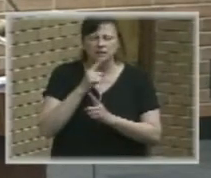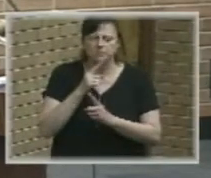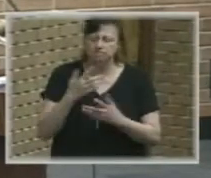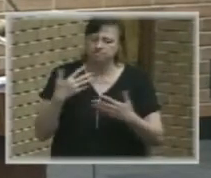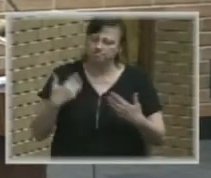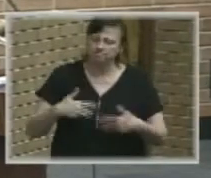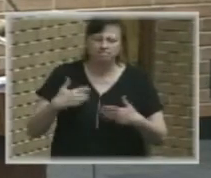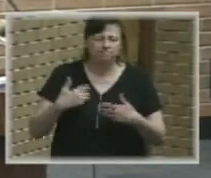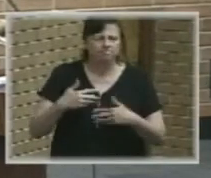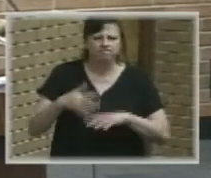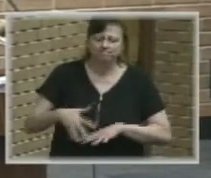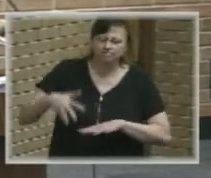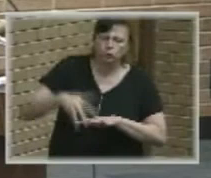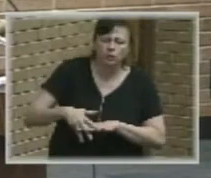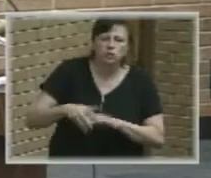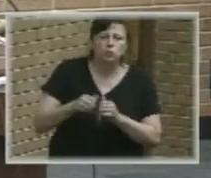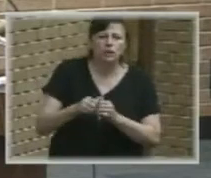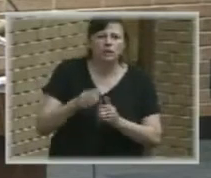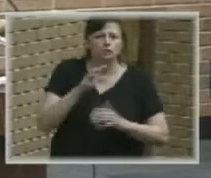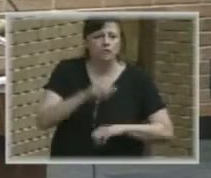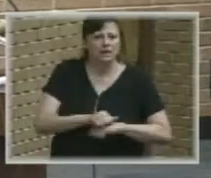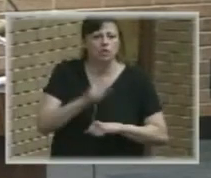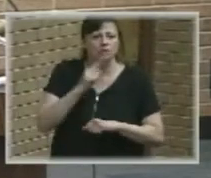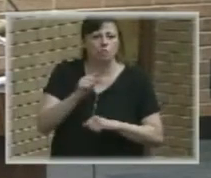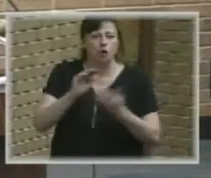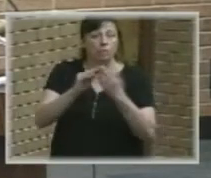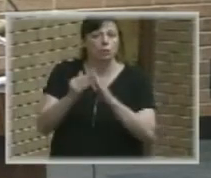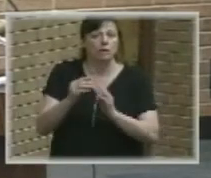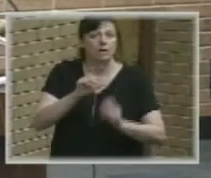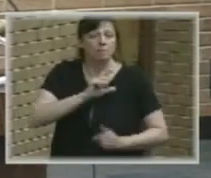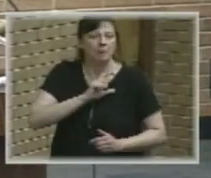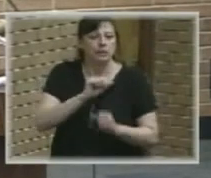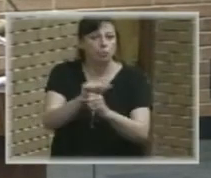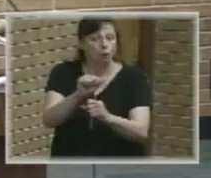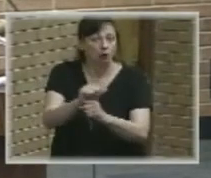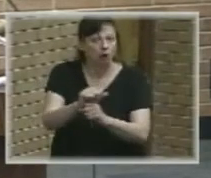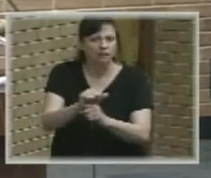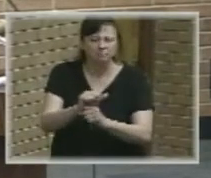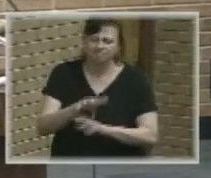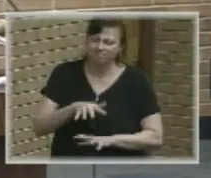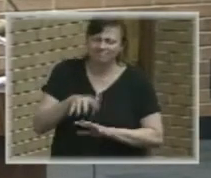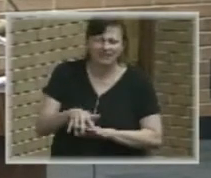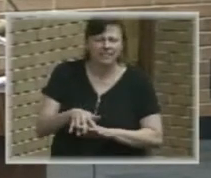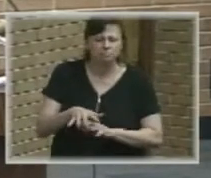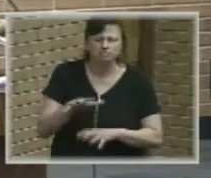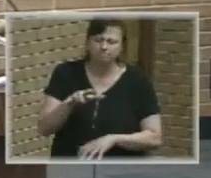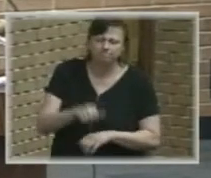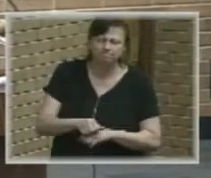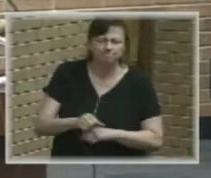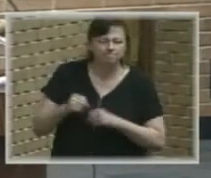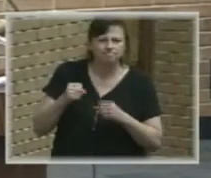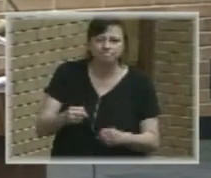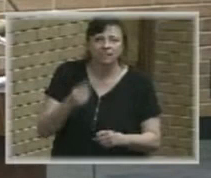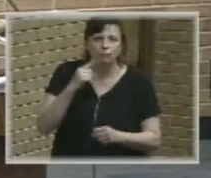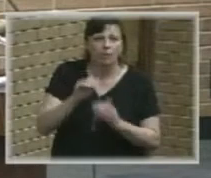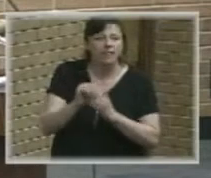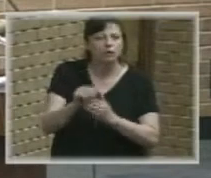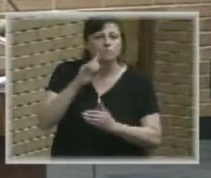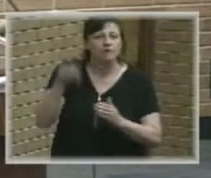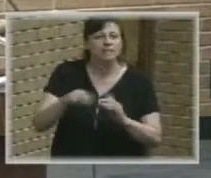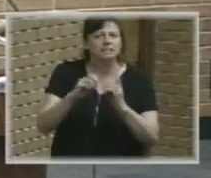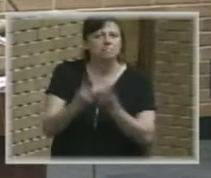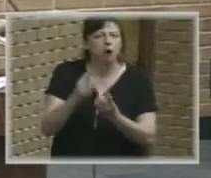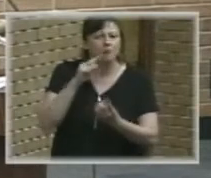in the tradition of community policing. He is steeped in the tradition of leadership in this department and in